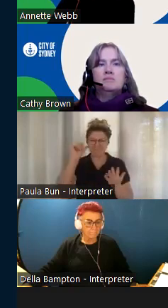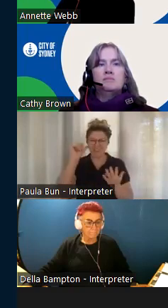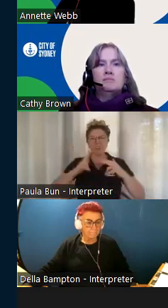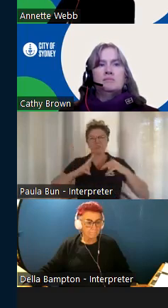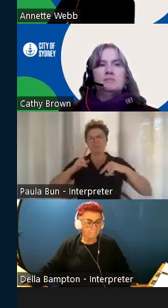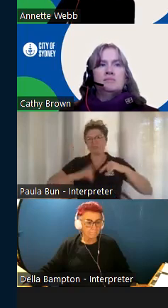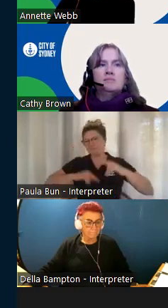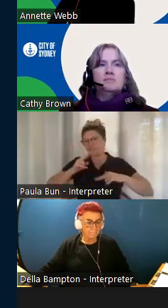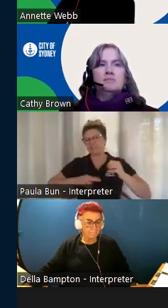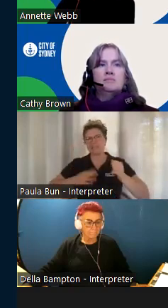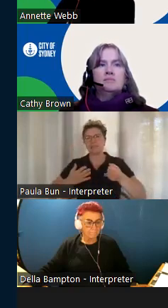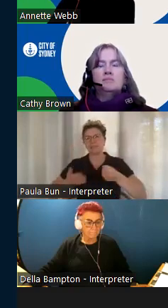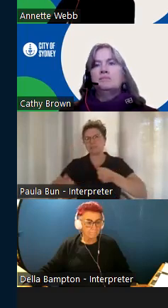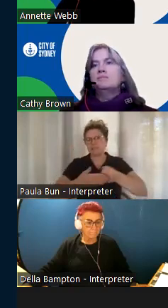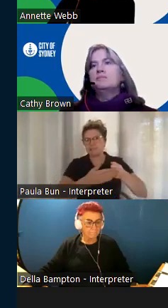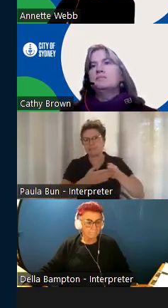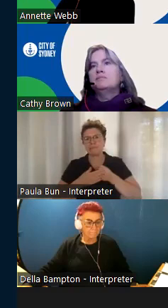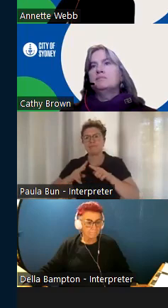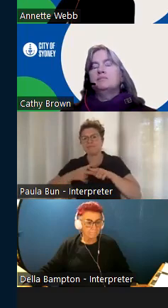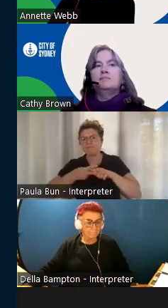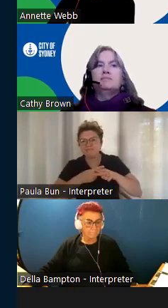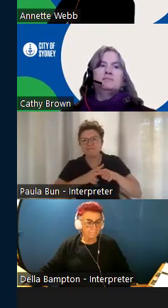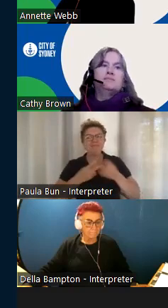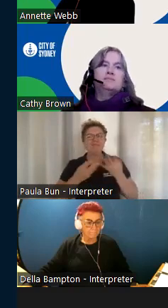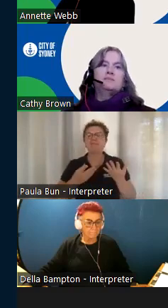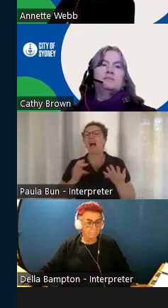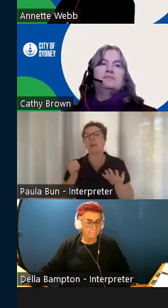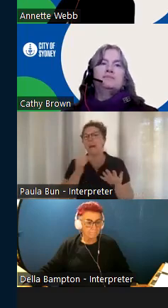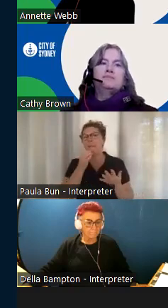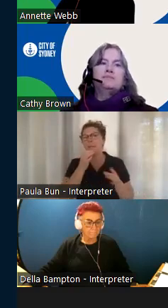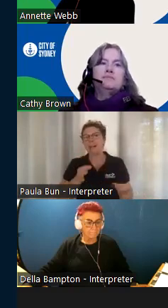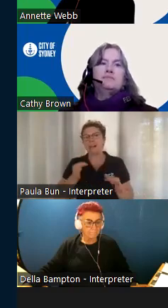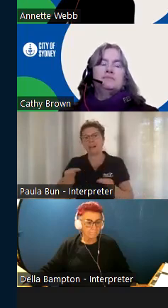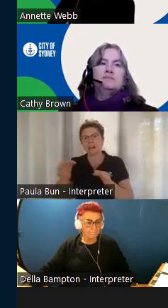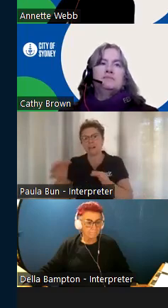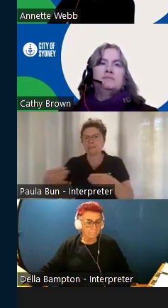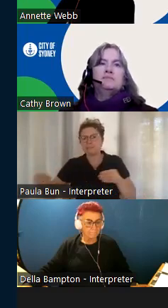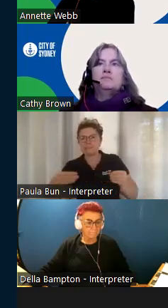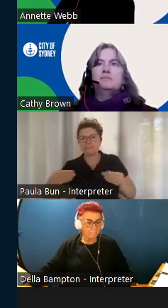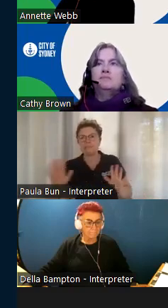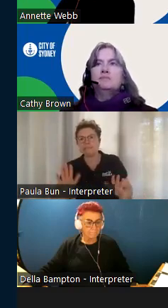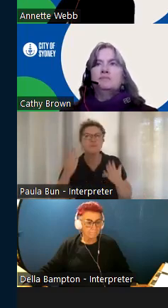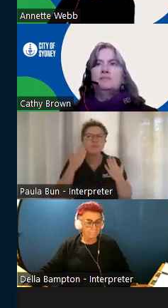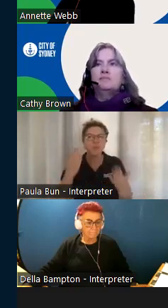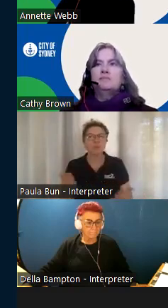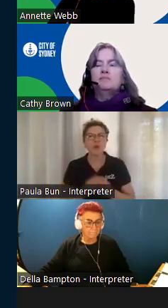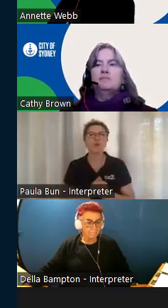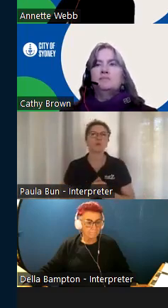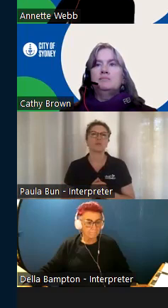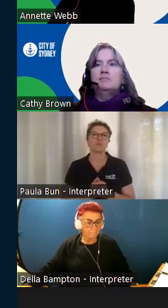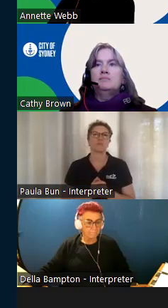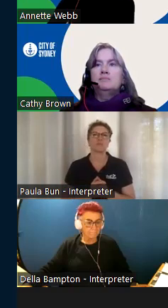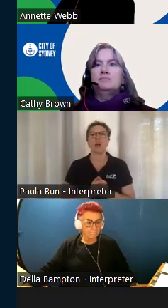and those type of materials and labour things, it's a little bit fluid, but we are certainly anticipating